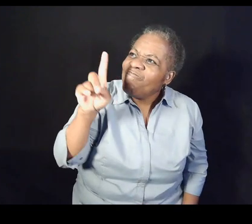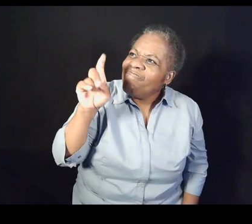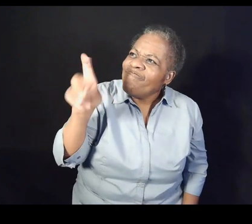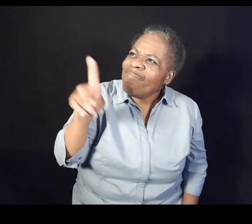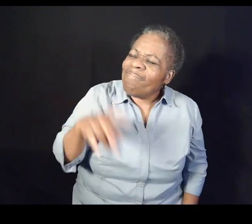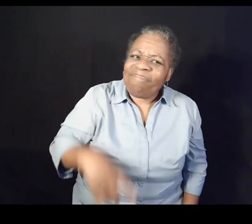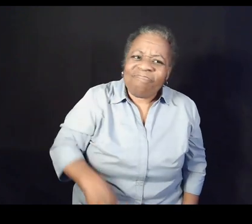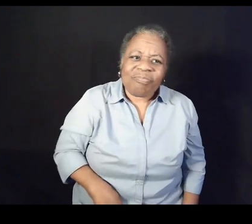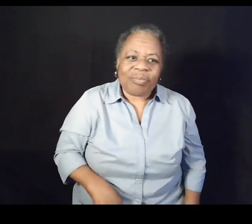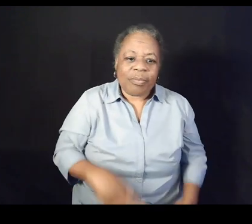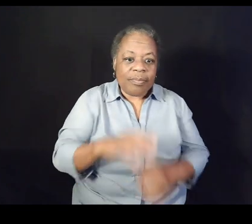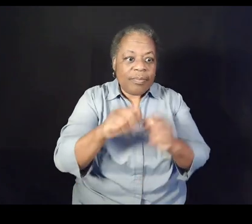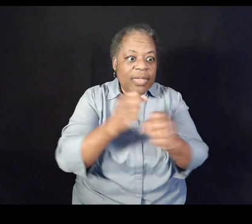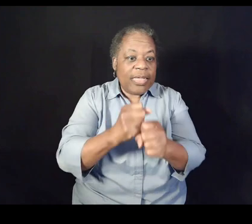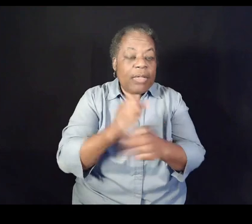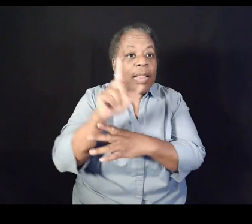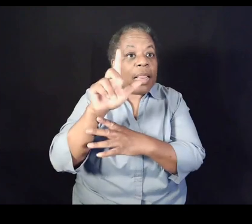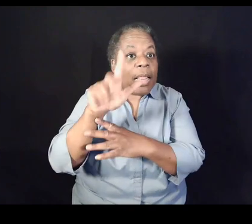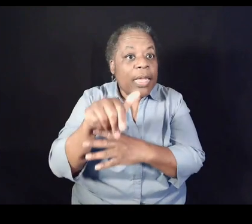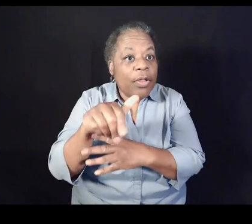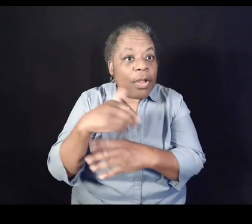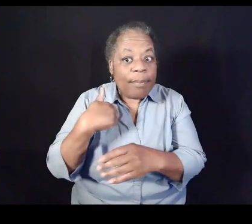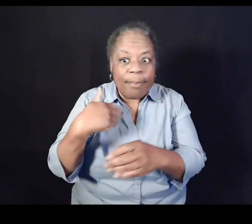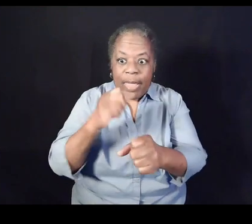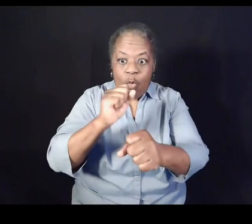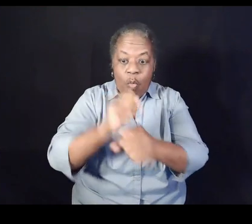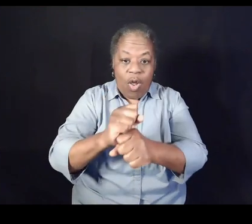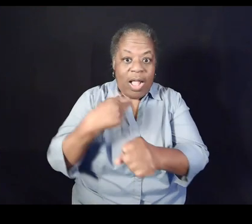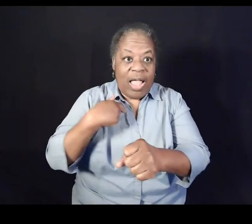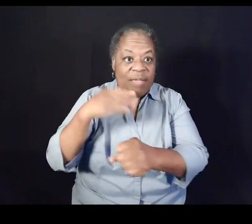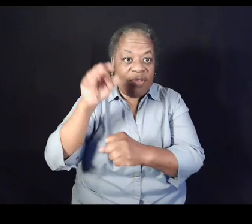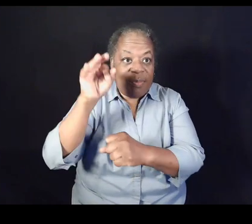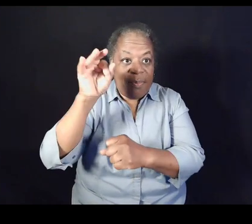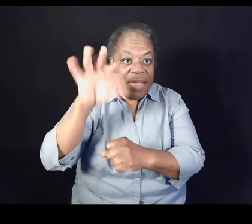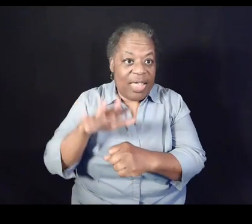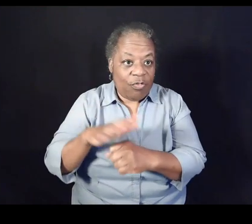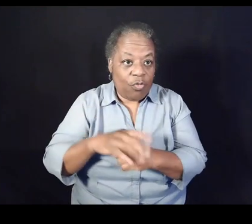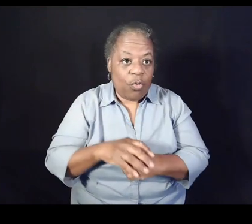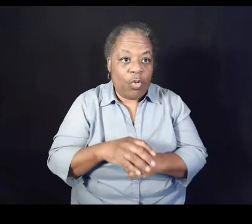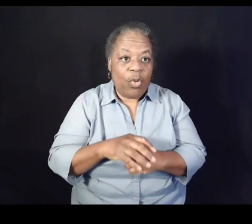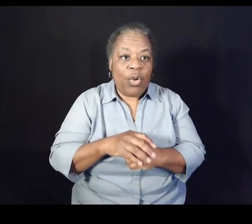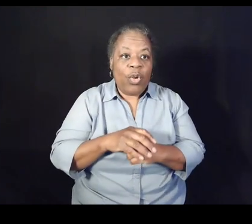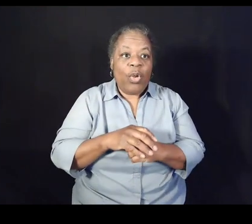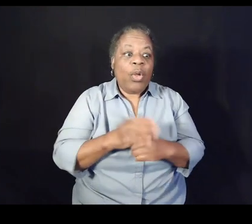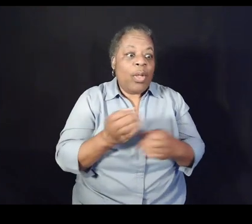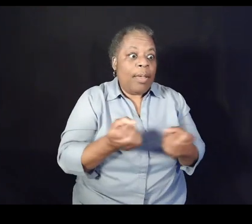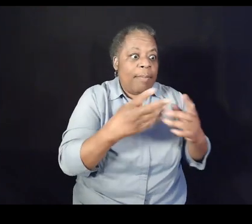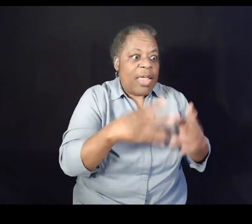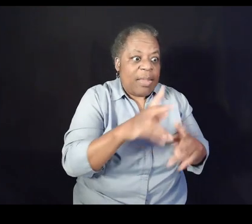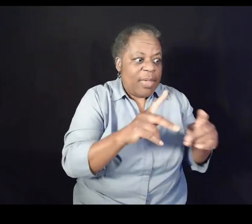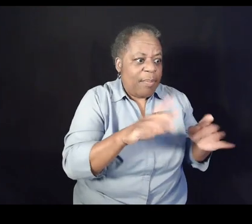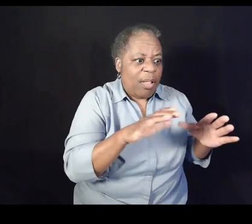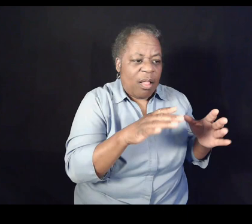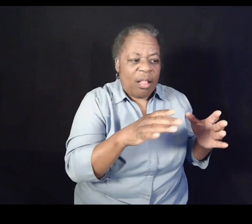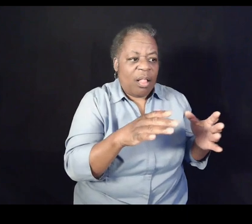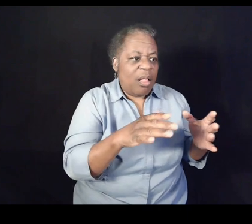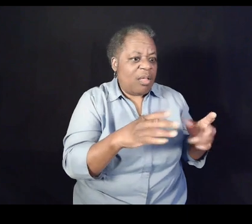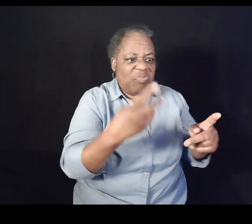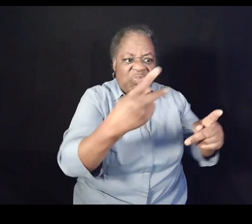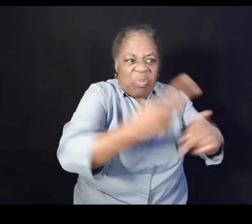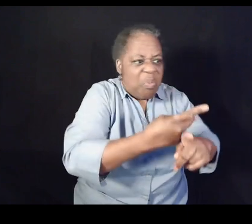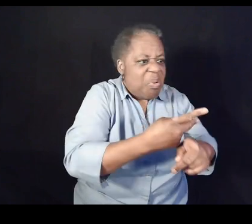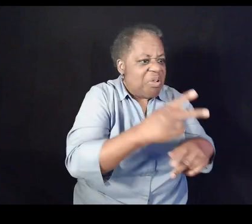Well, years later, in my work as a pastor, I found myself coming alongside people through the worst kinds of